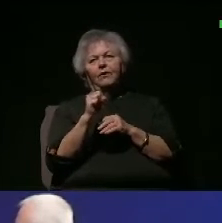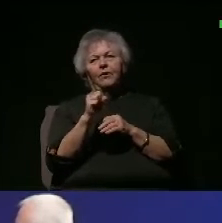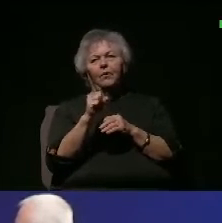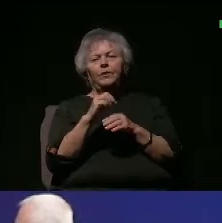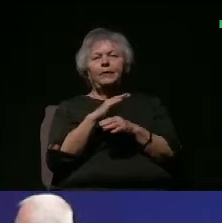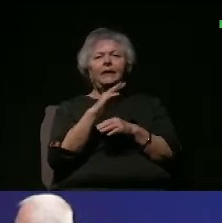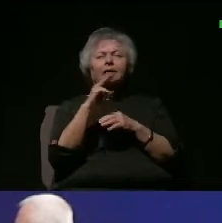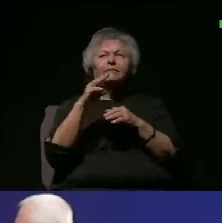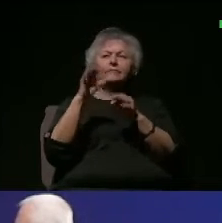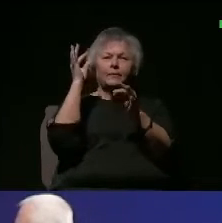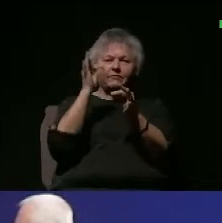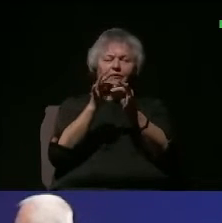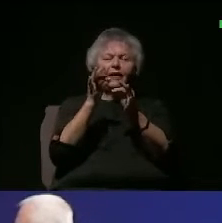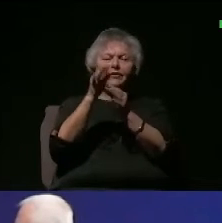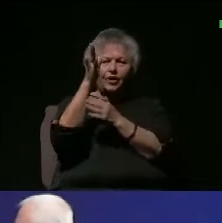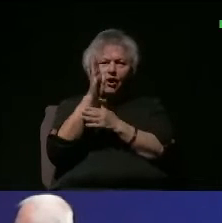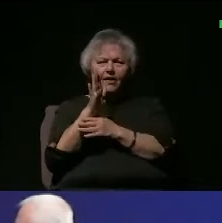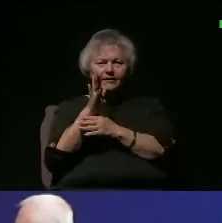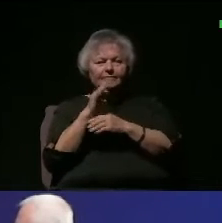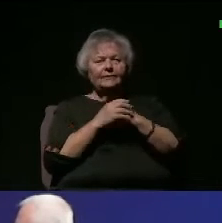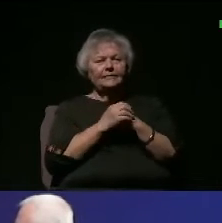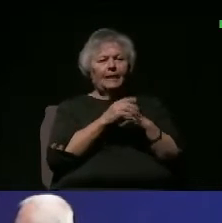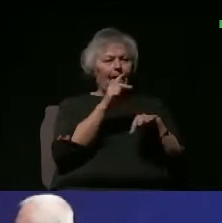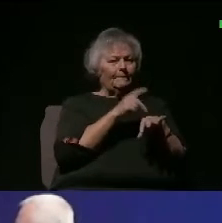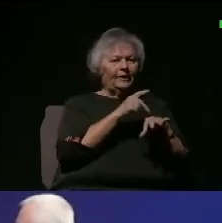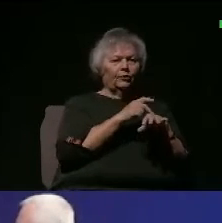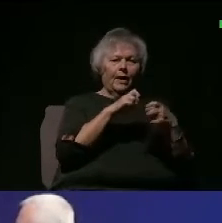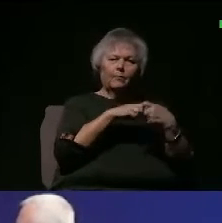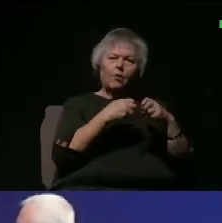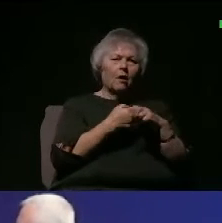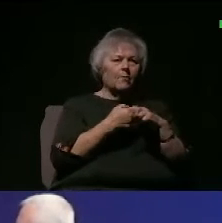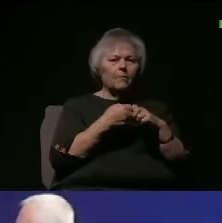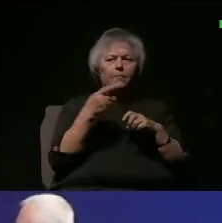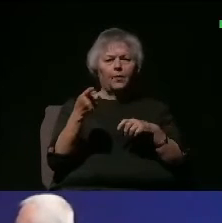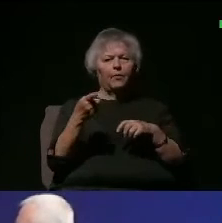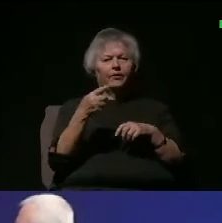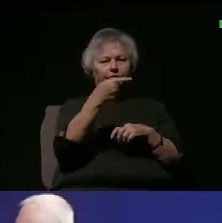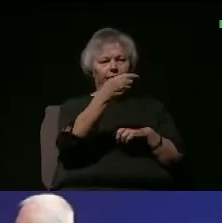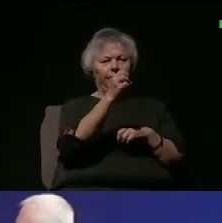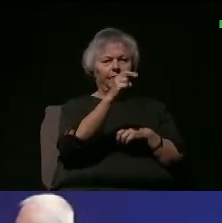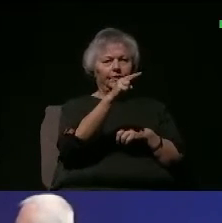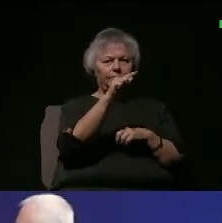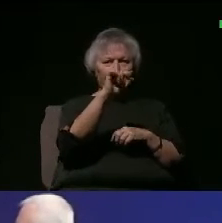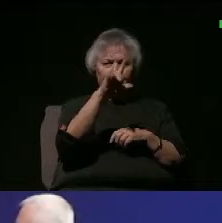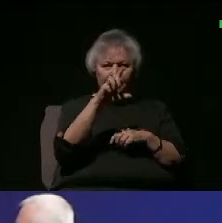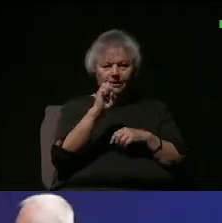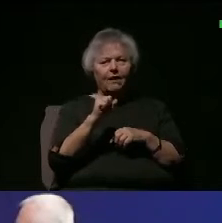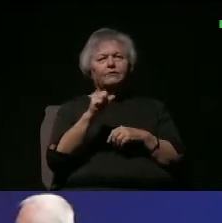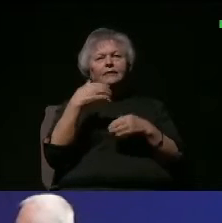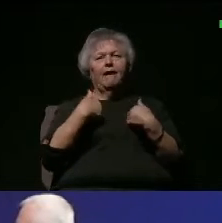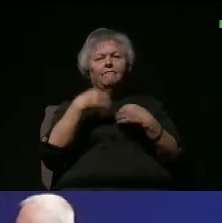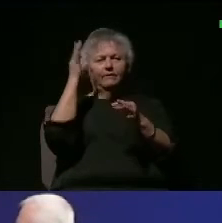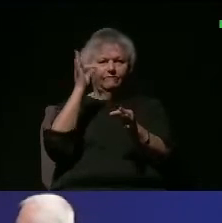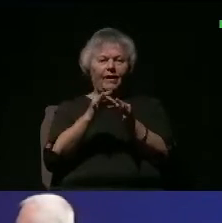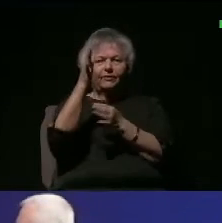comprehending that or believing that that could happen. Yeah, and I think it's in like verse 45 or something where it says that all the